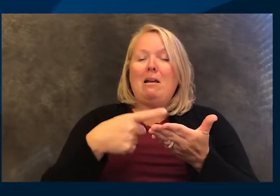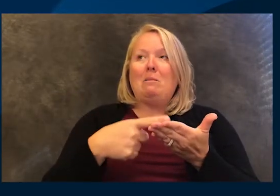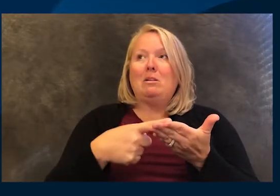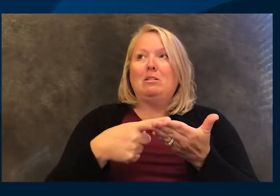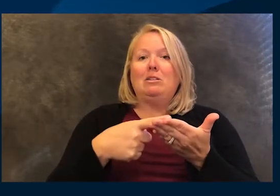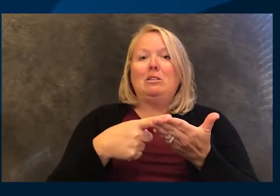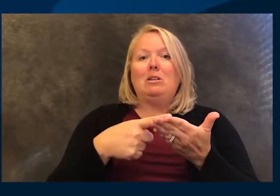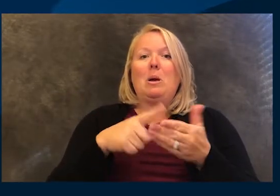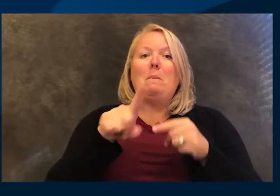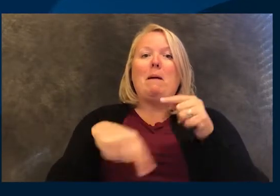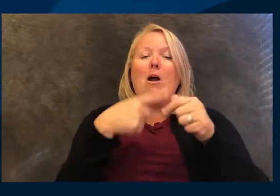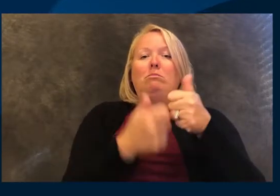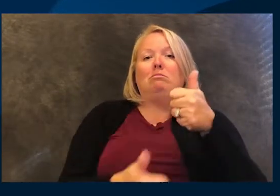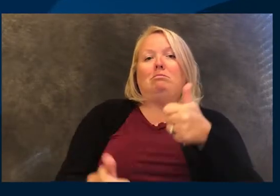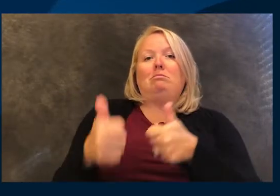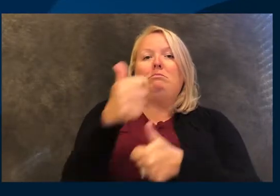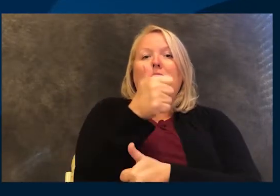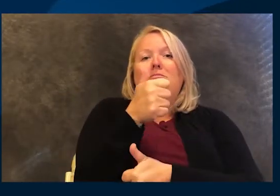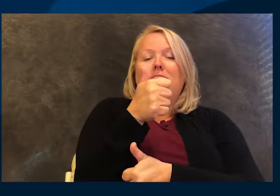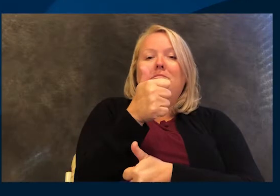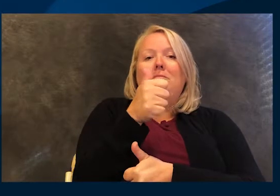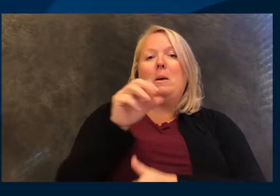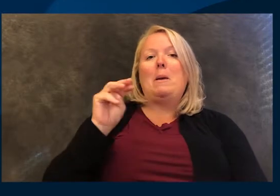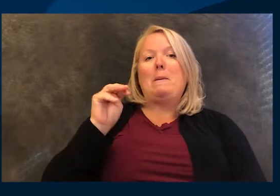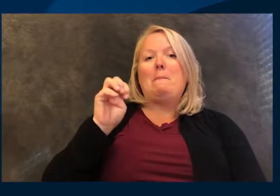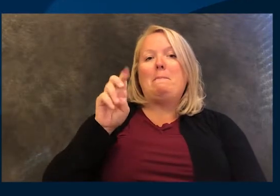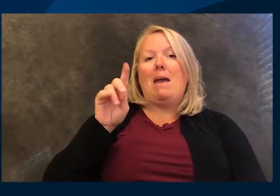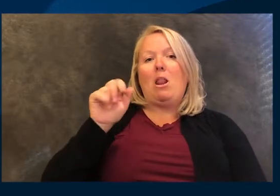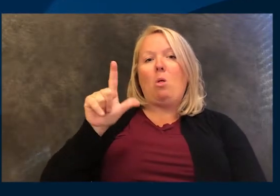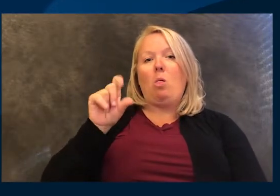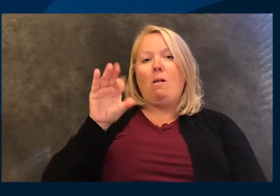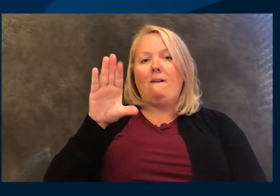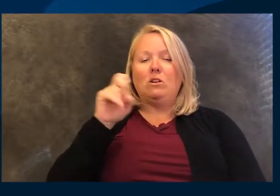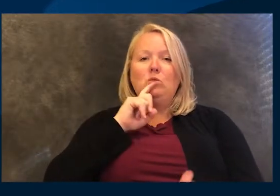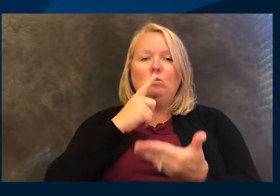officers about how to address these trends.